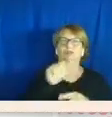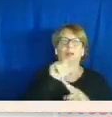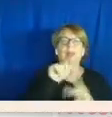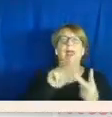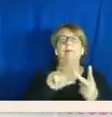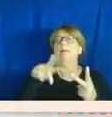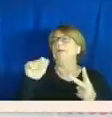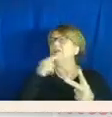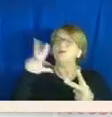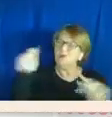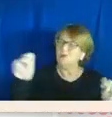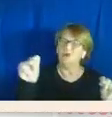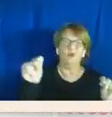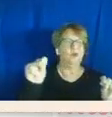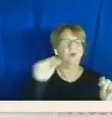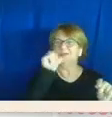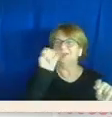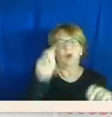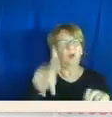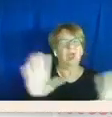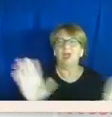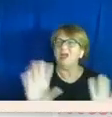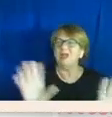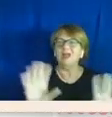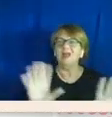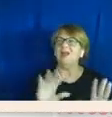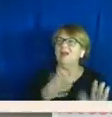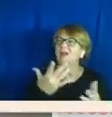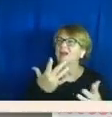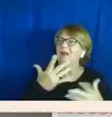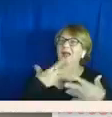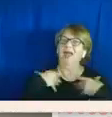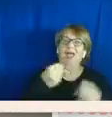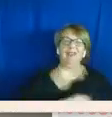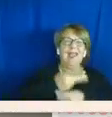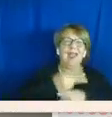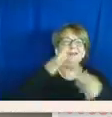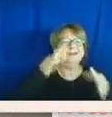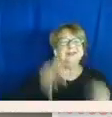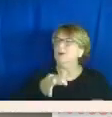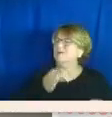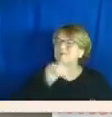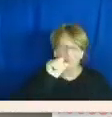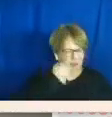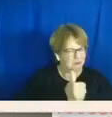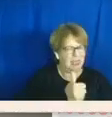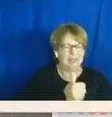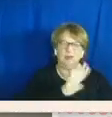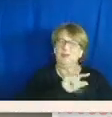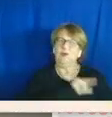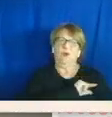okay. You can make healthcare decisions, but not based on quality of life determinations.